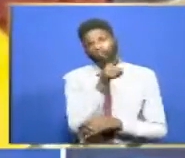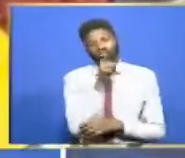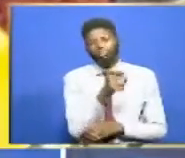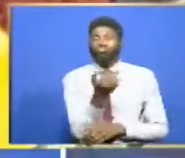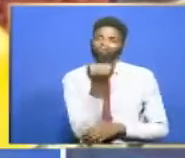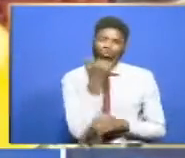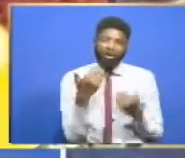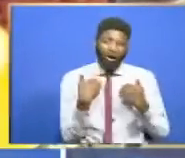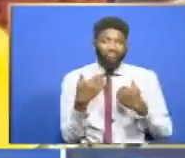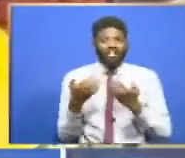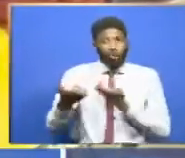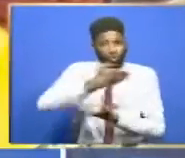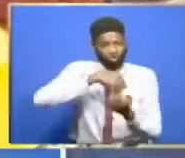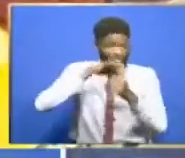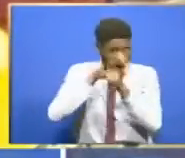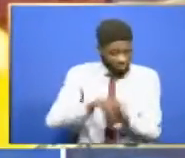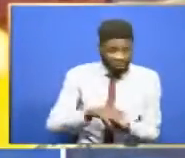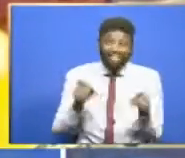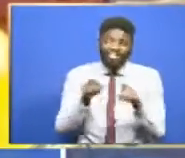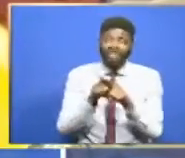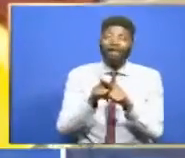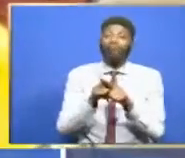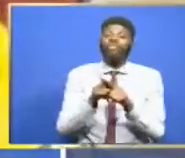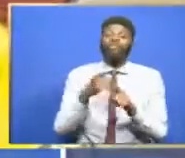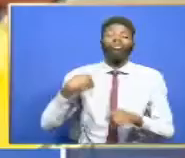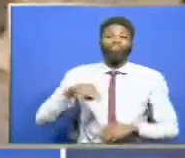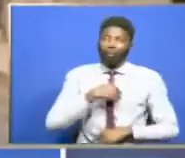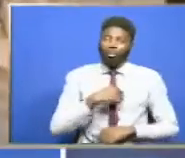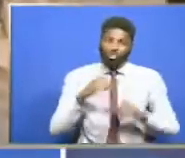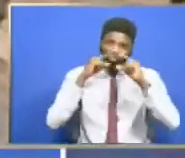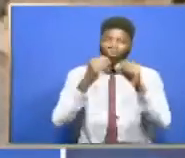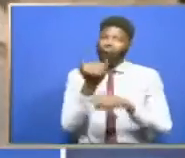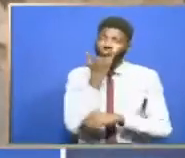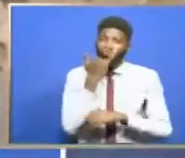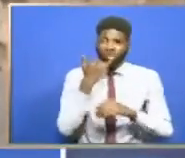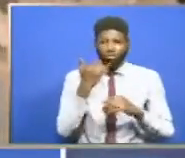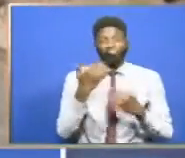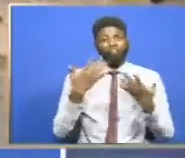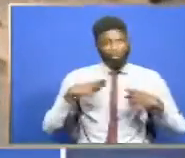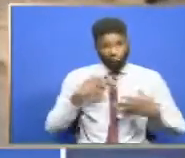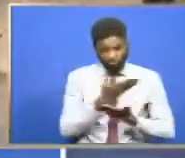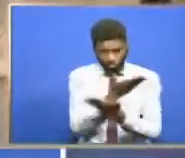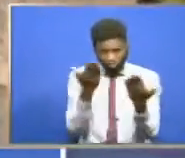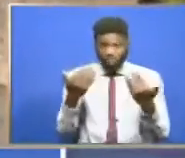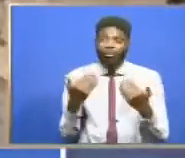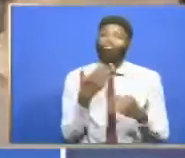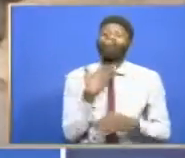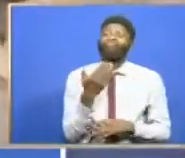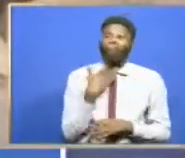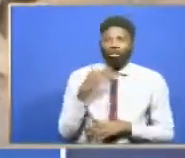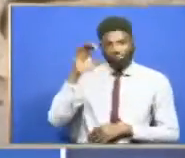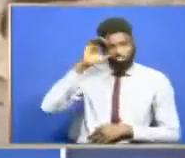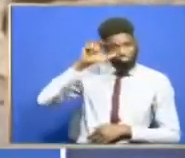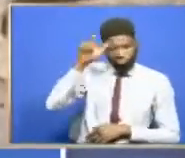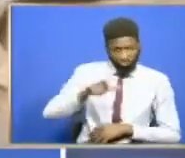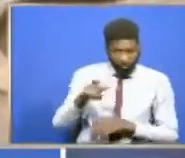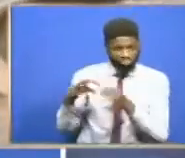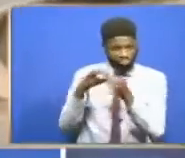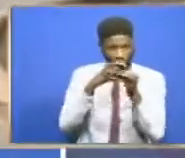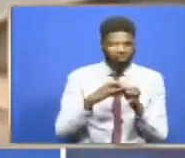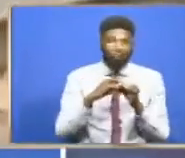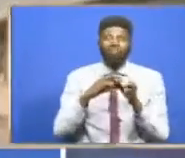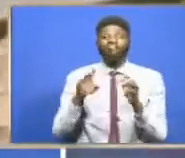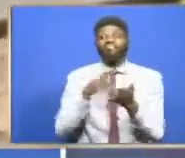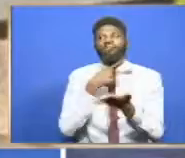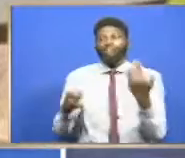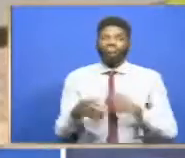Tunalaani vikali wanaotaka umoja wa pwani usifaulu. Separately, Wajir South Member of Parliament Mohamud Sheikh